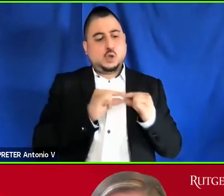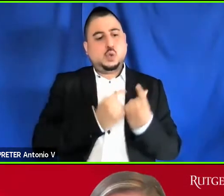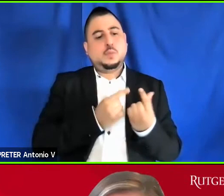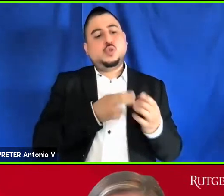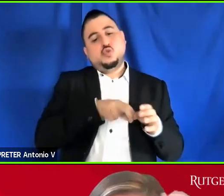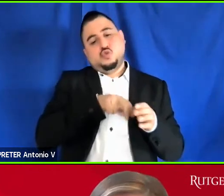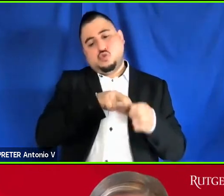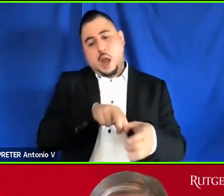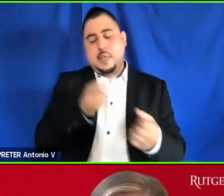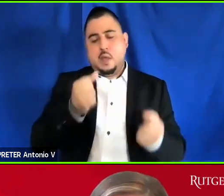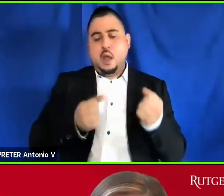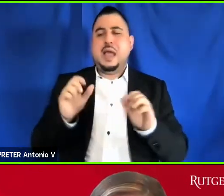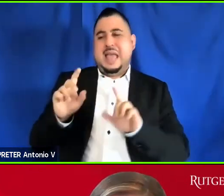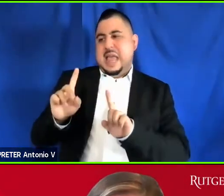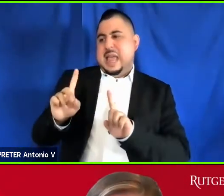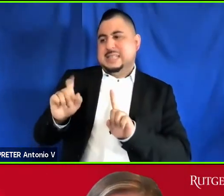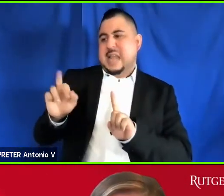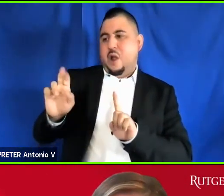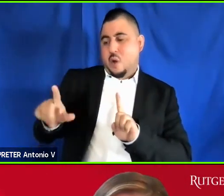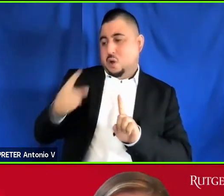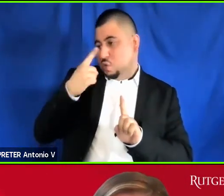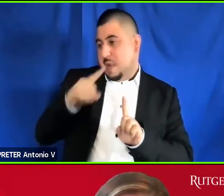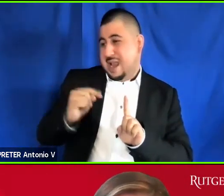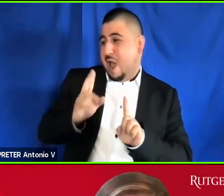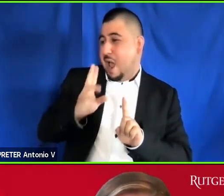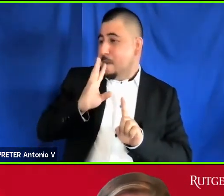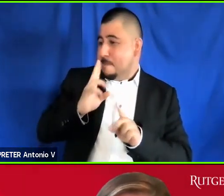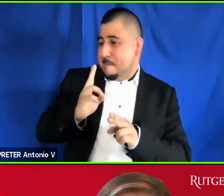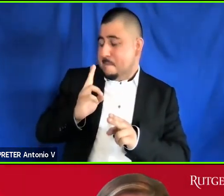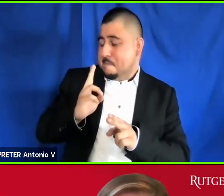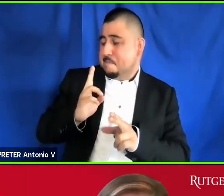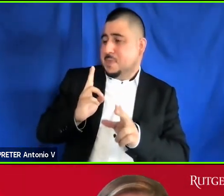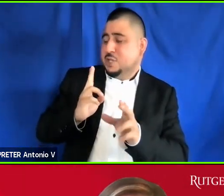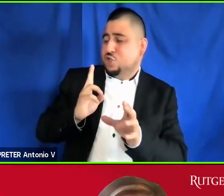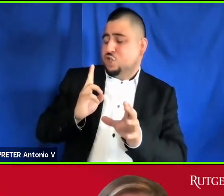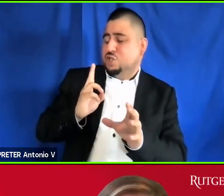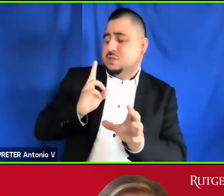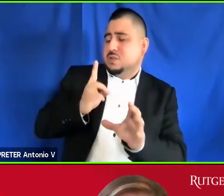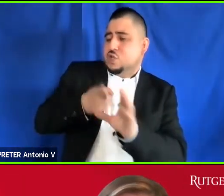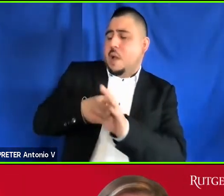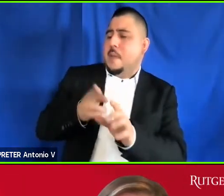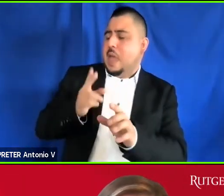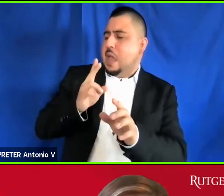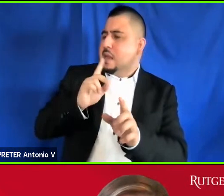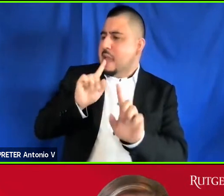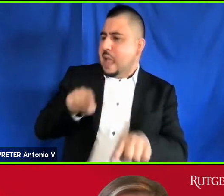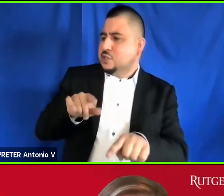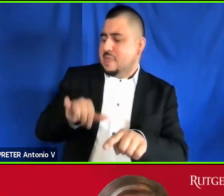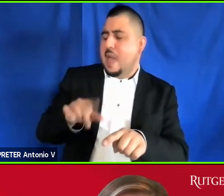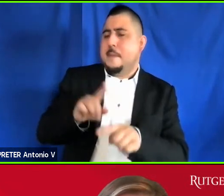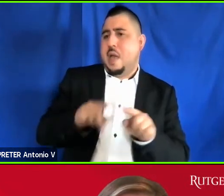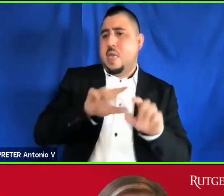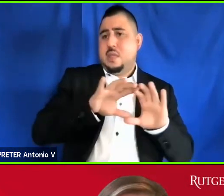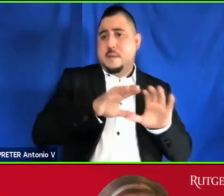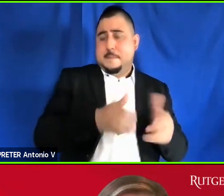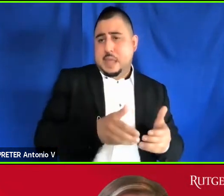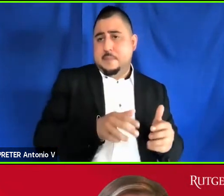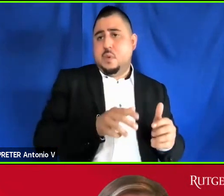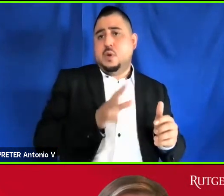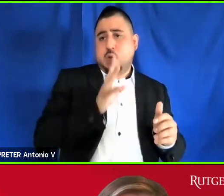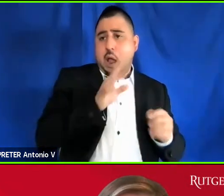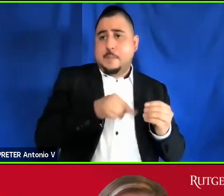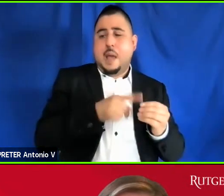Daryl, I'll just quickly jump in and then Cecilia will add if I'm missing something, but I think folks that we spoke to at our focus groups are